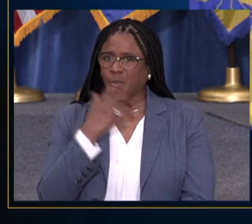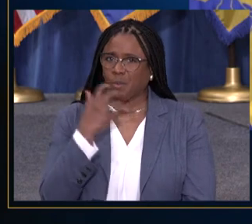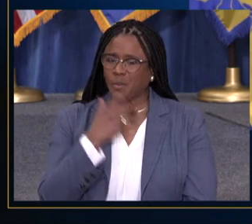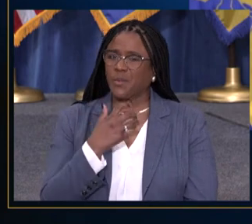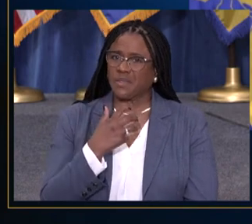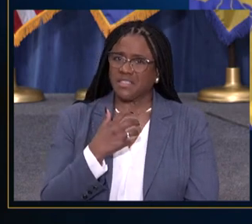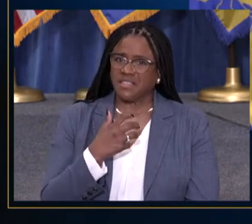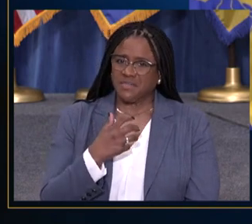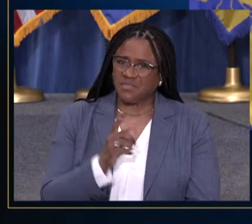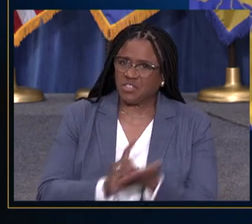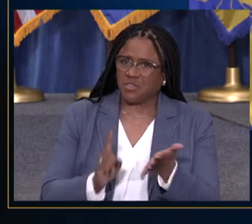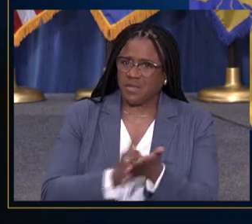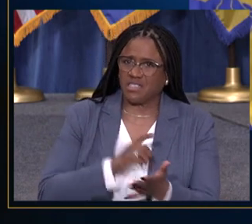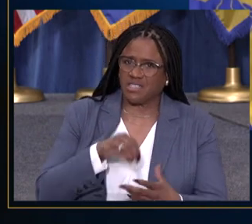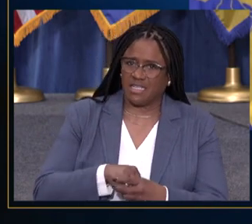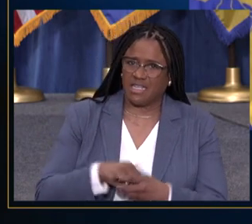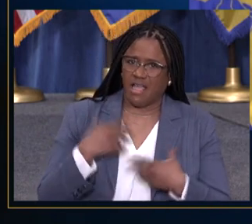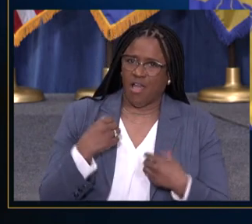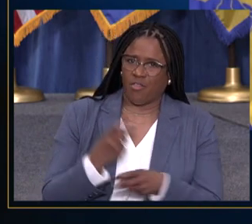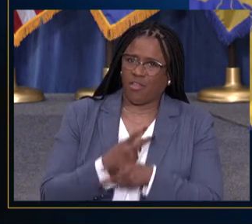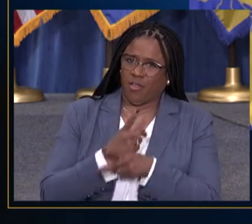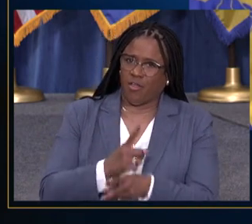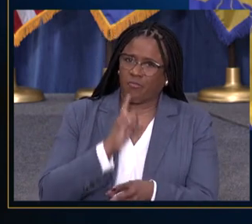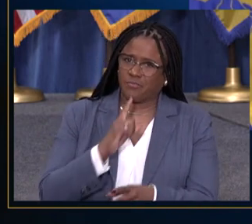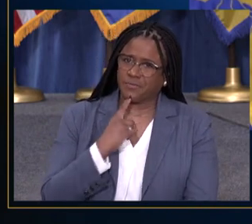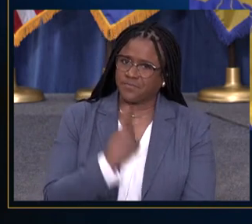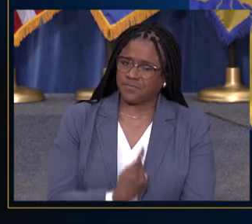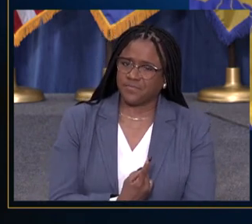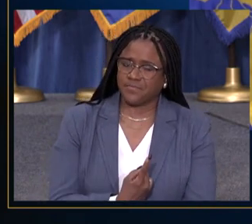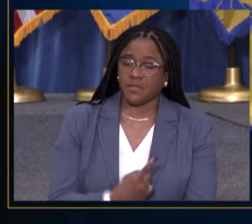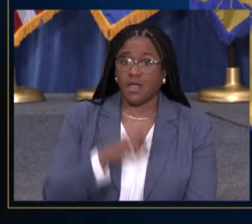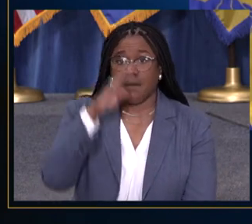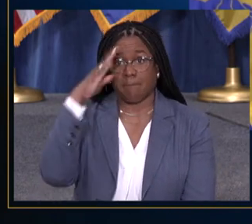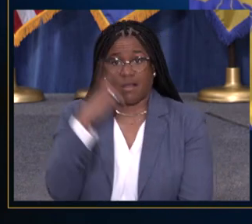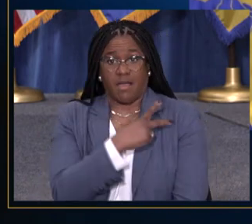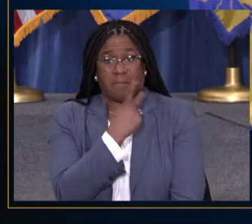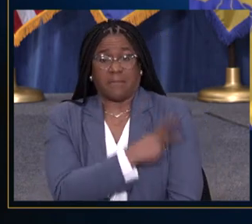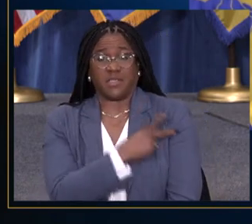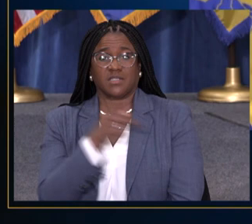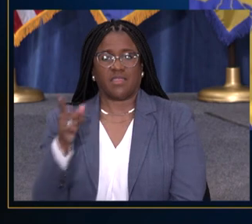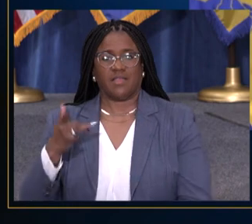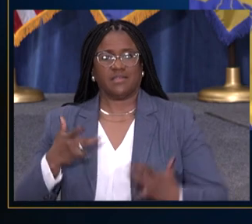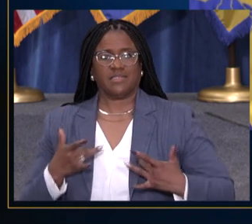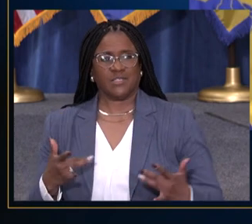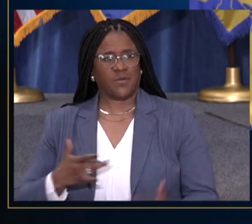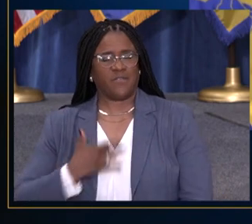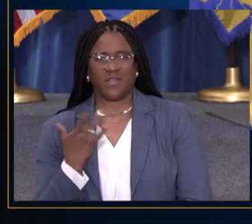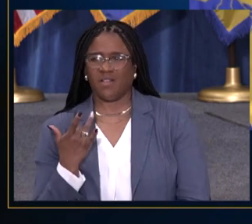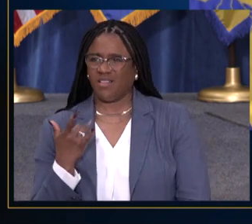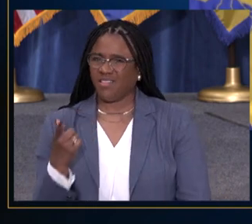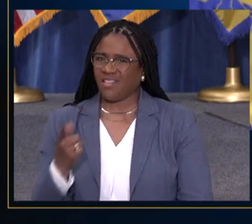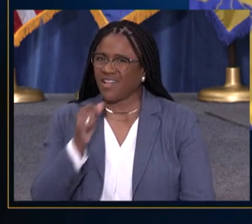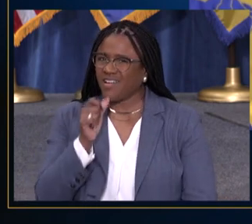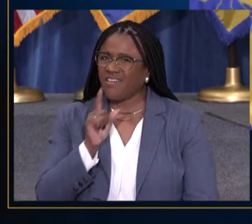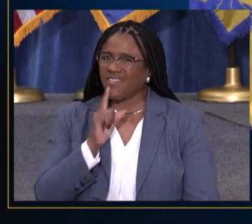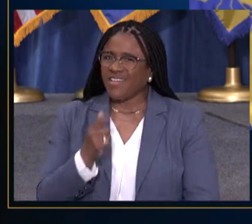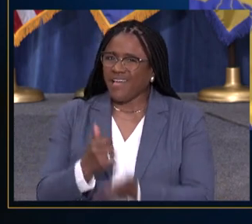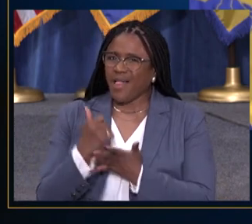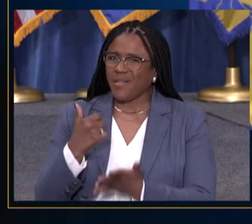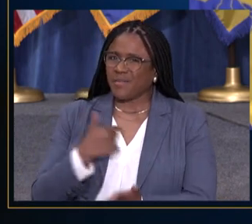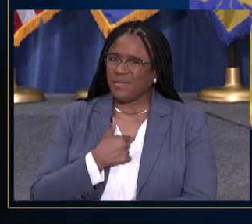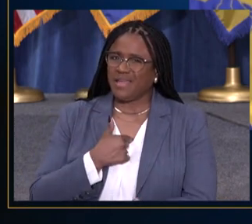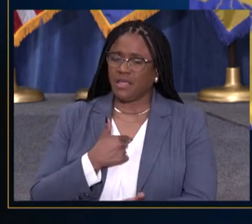of discrimination in healthcare, with surveys indicating that Black patients actually feel undermined when they're with a health professional